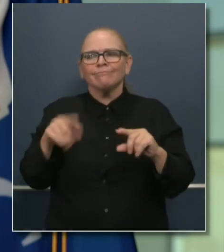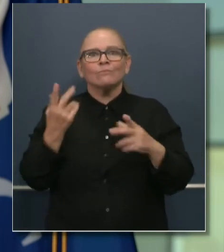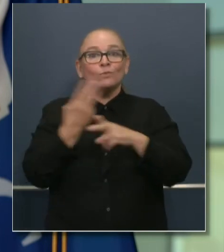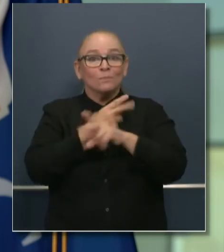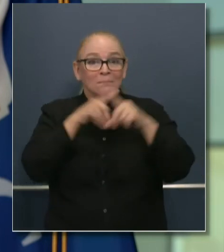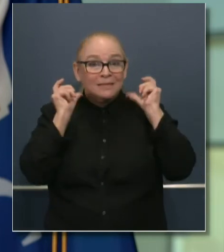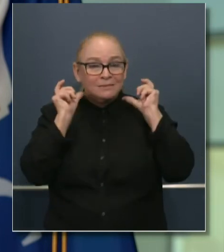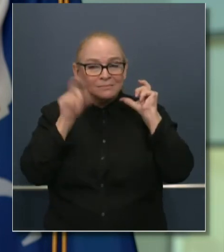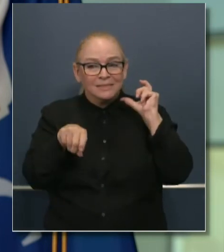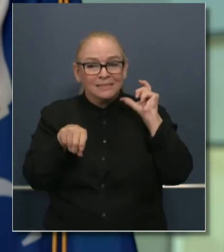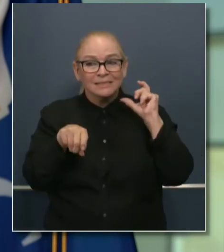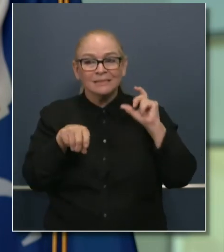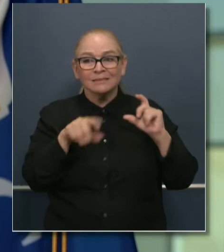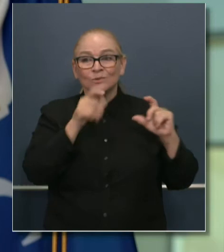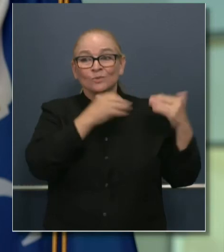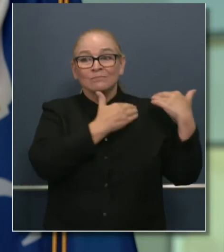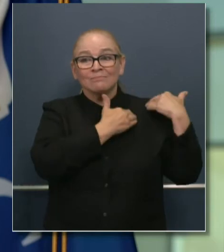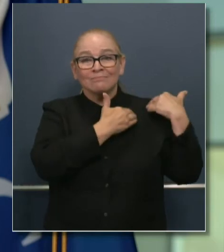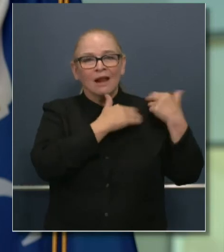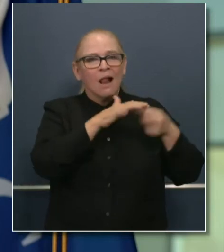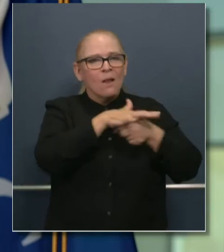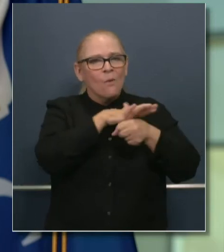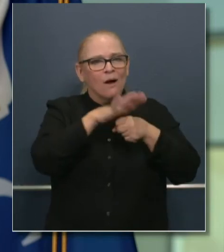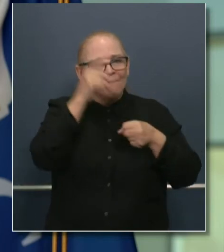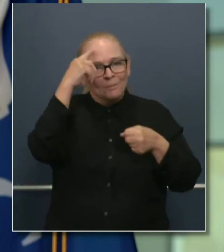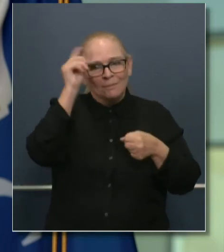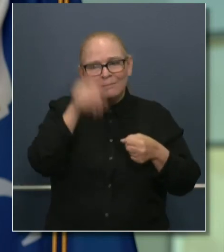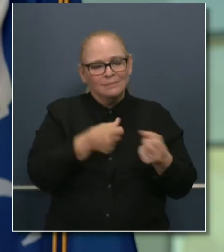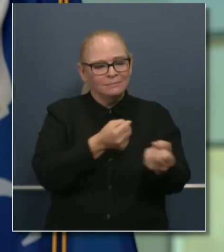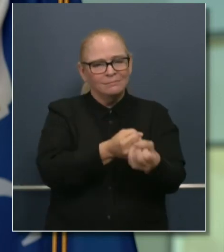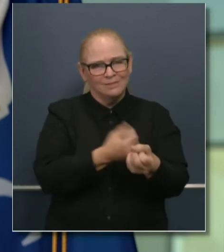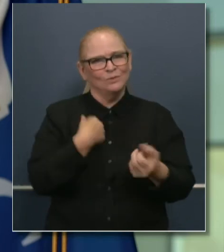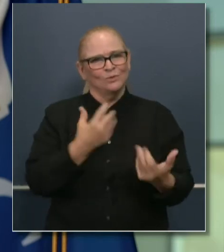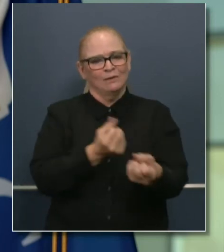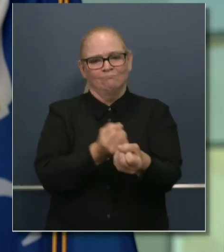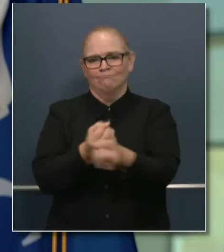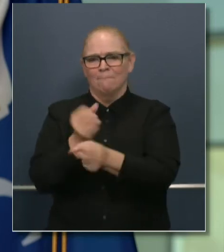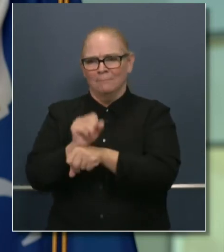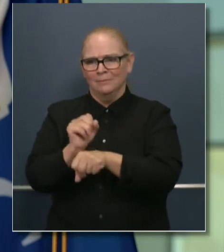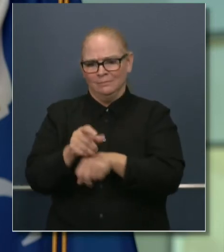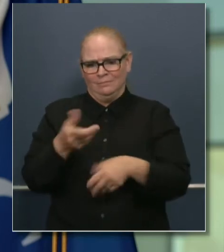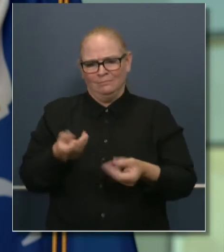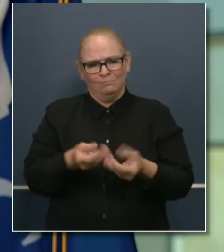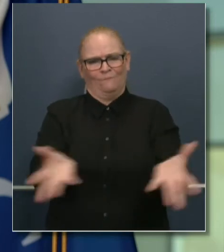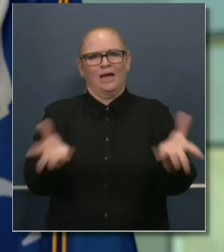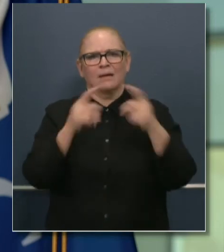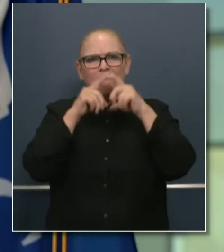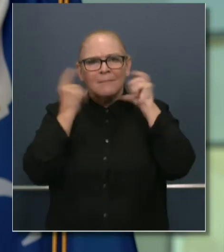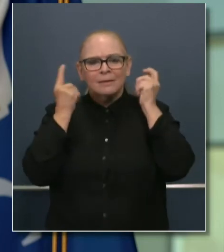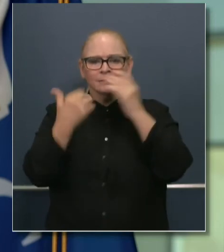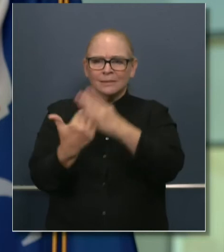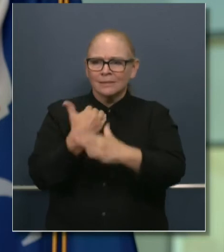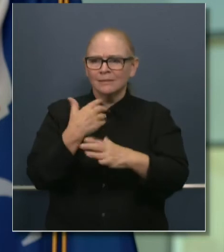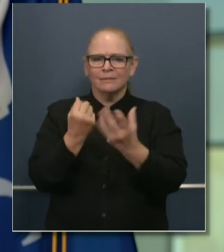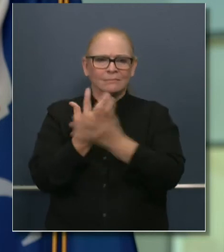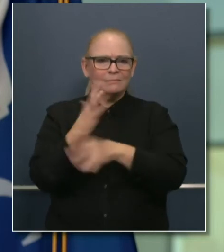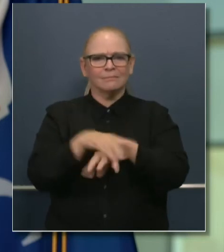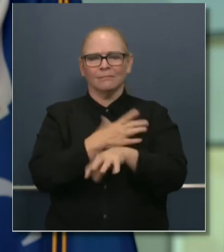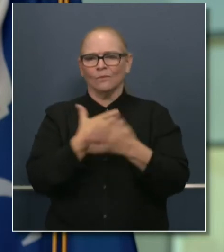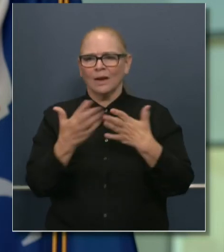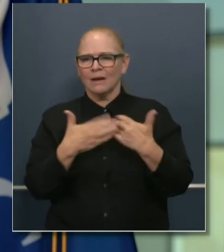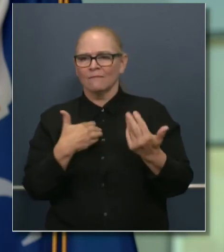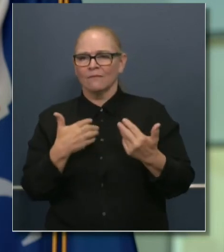government taking the lead in that space and amplifying some of the efforts that are happening at the state level. But I do just want to